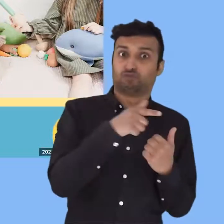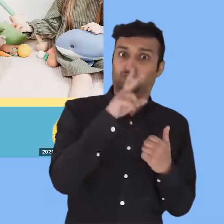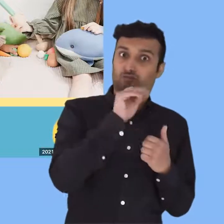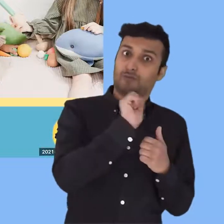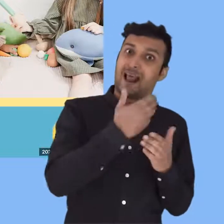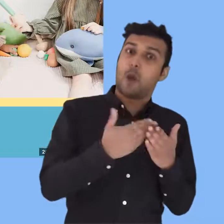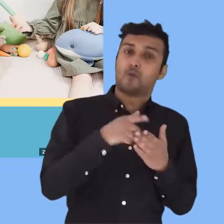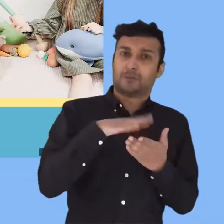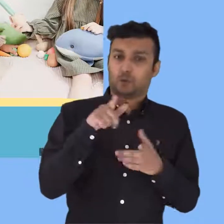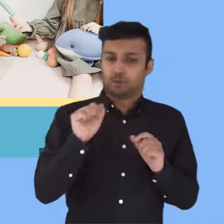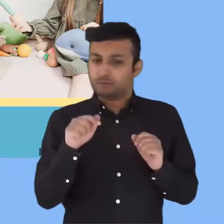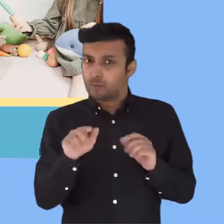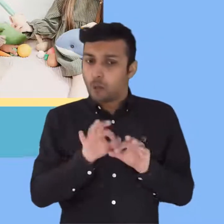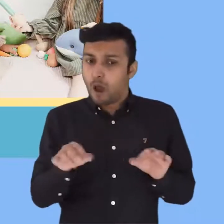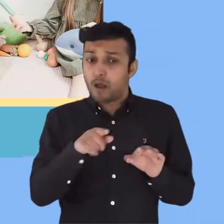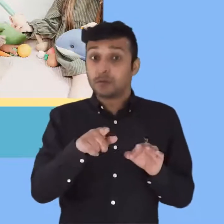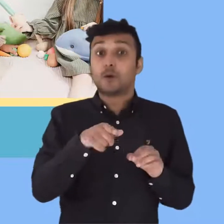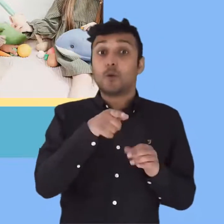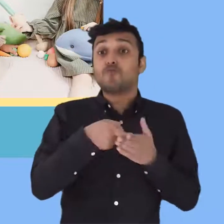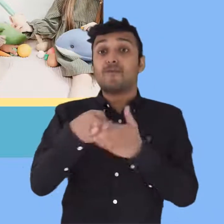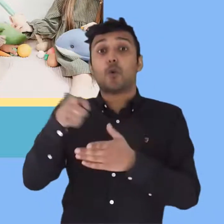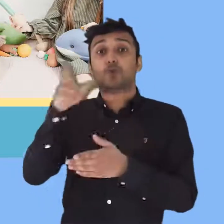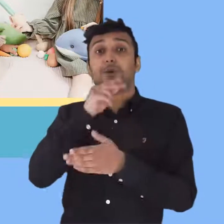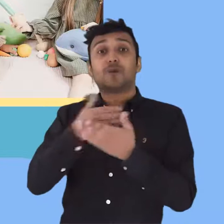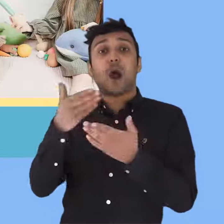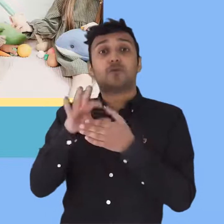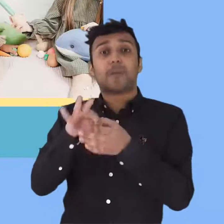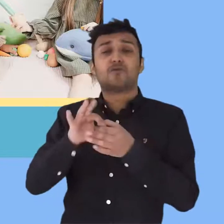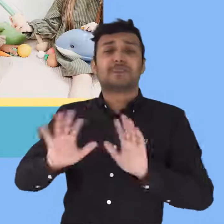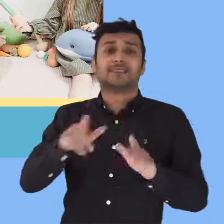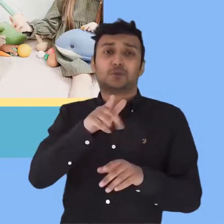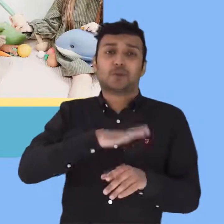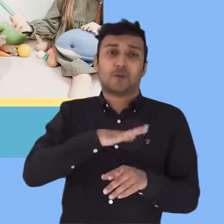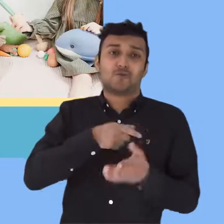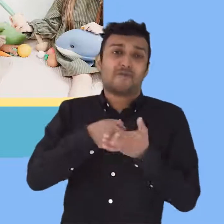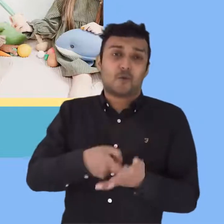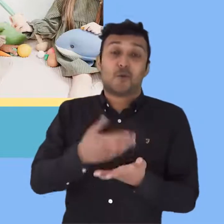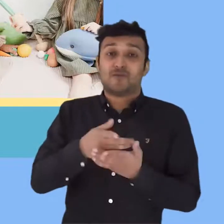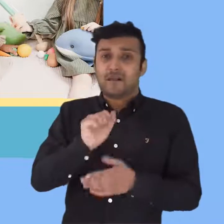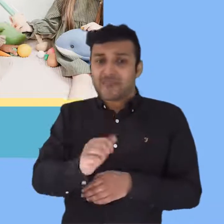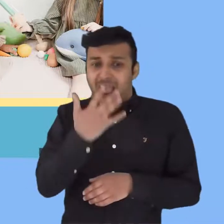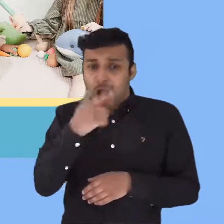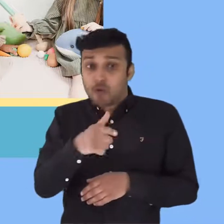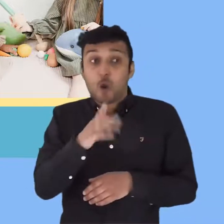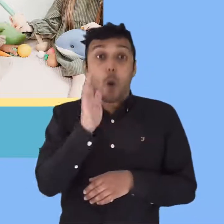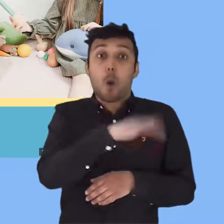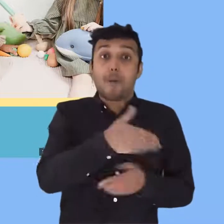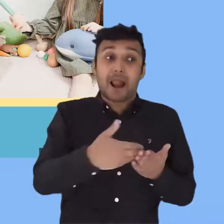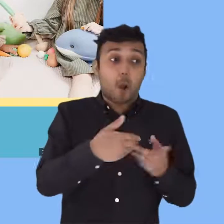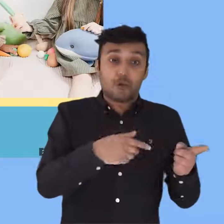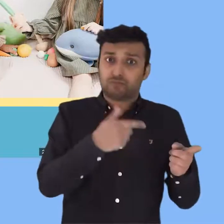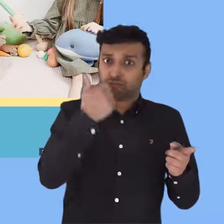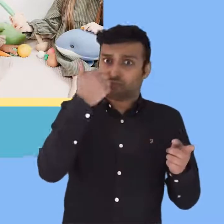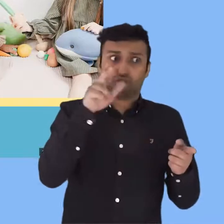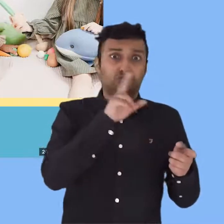refer them on to speech and language therapy if they are speaking, as you would expect for a child of their age in their home